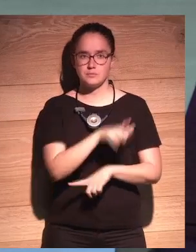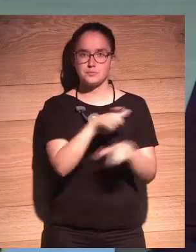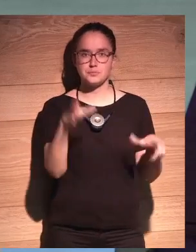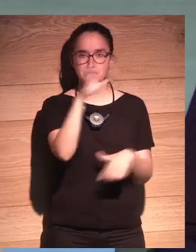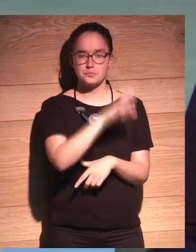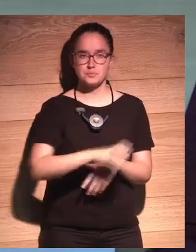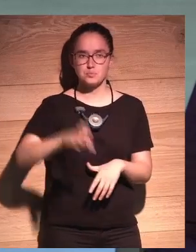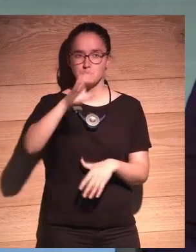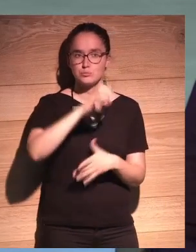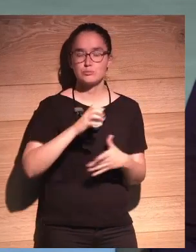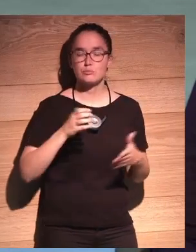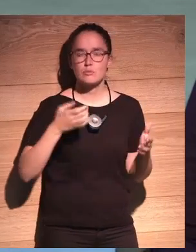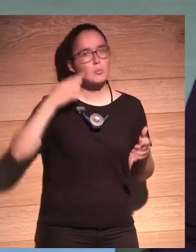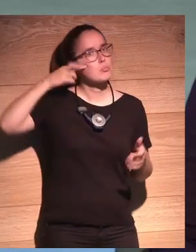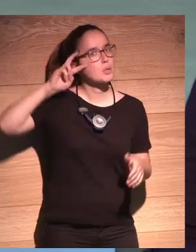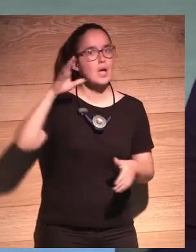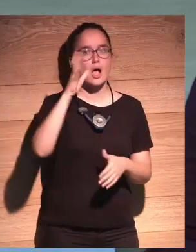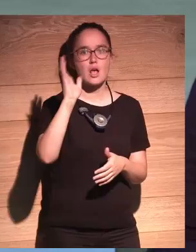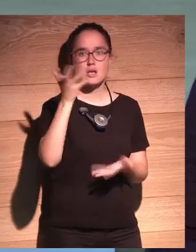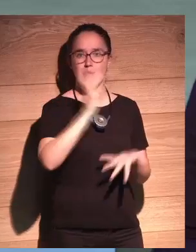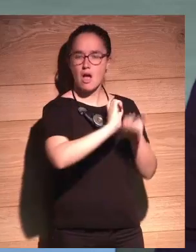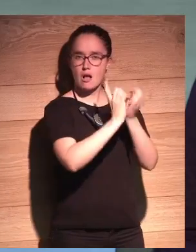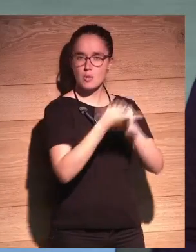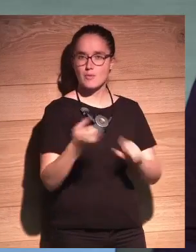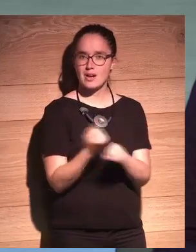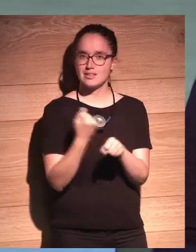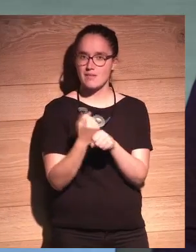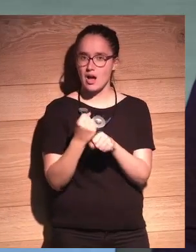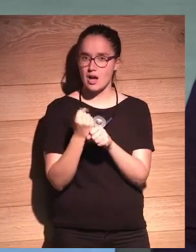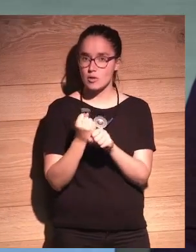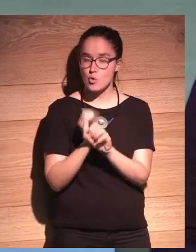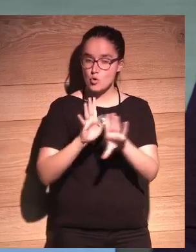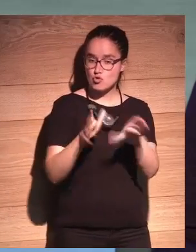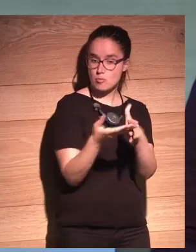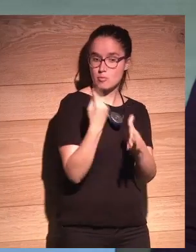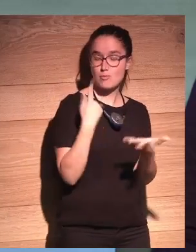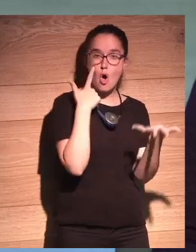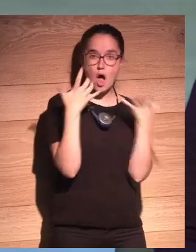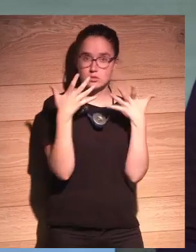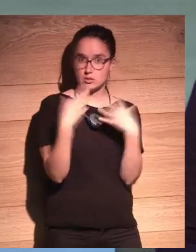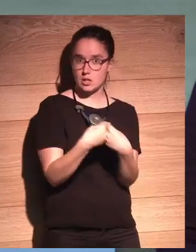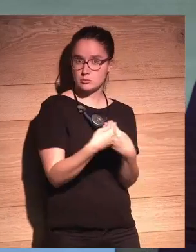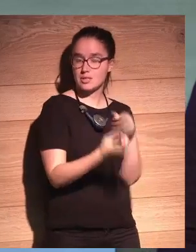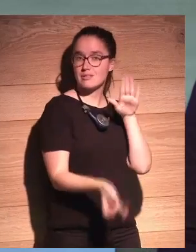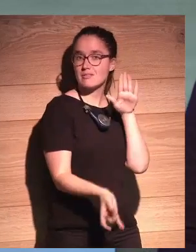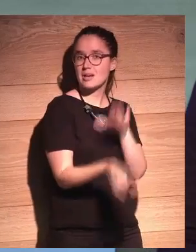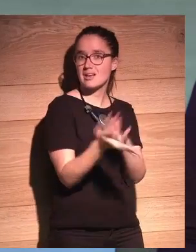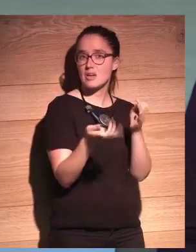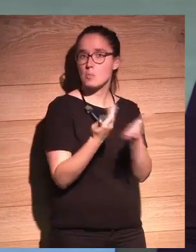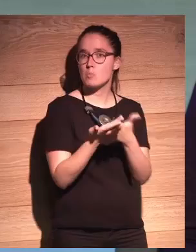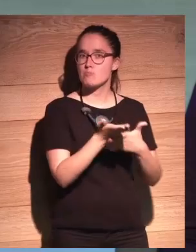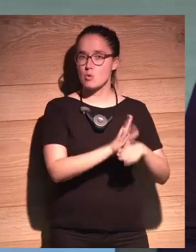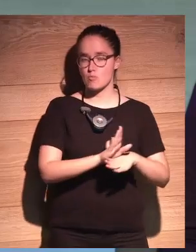An experience with experts in climate change. We're going to be working with